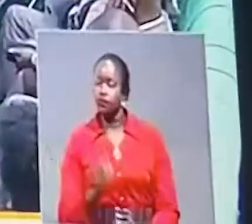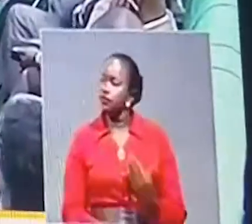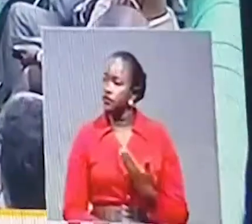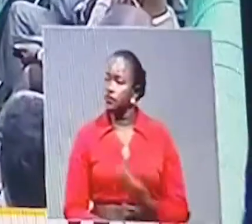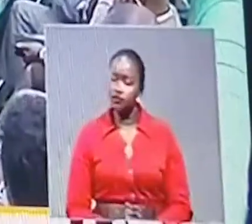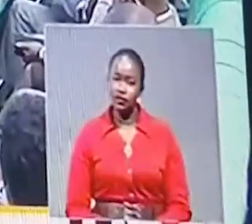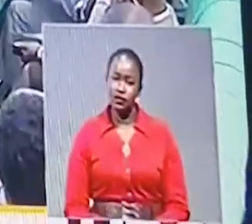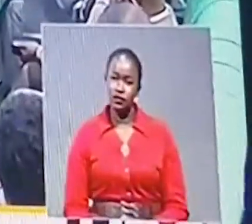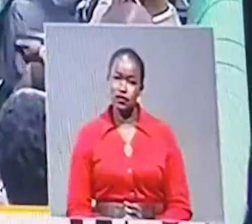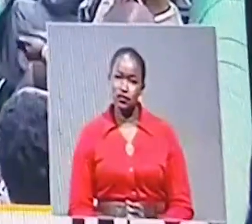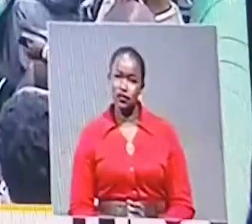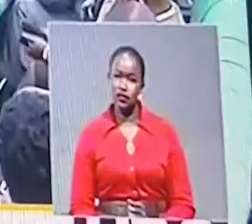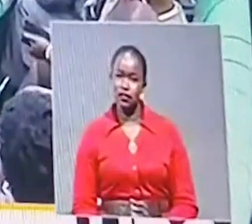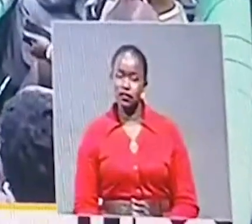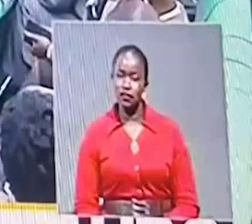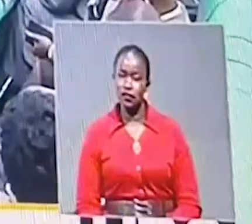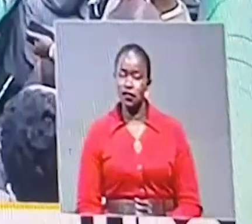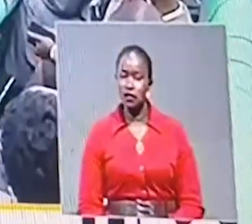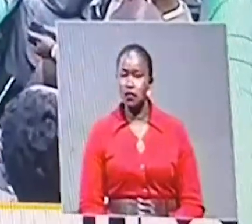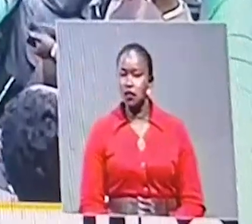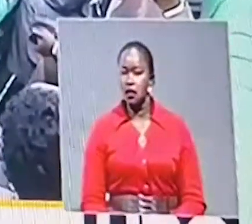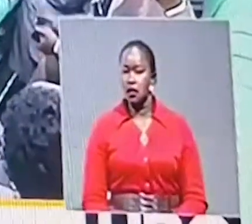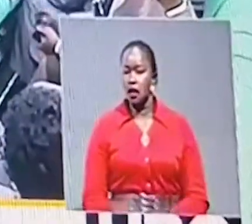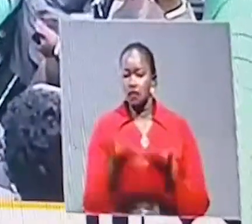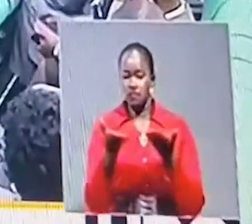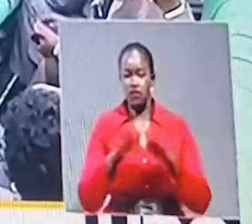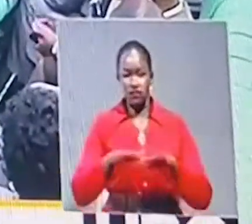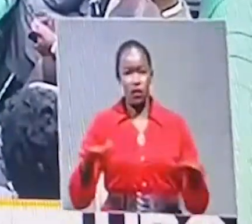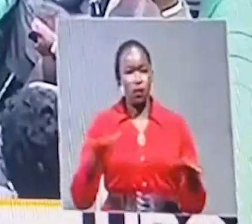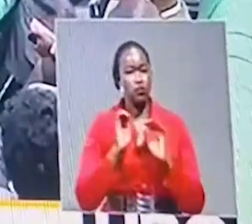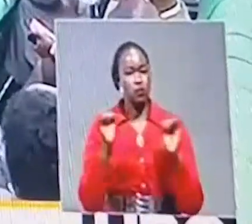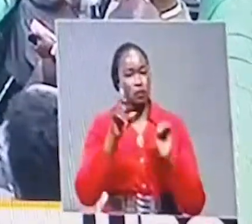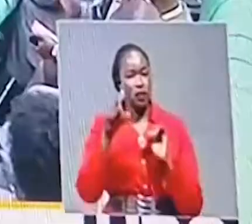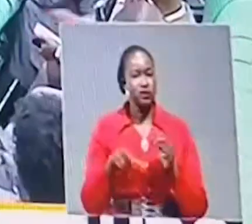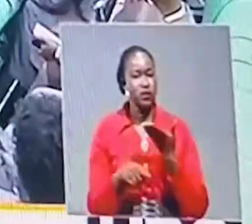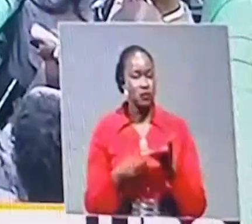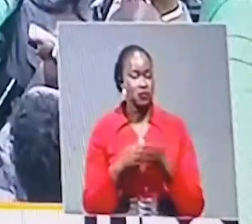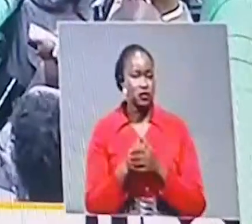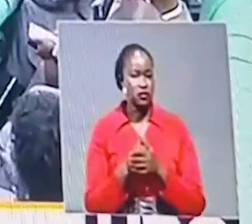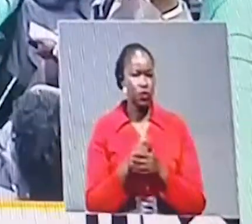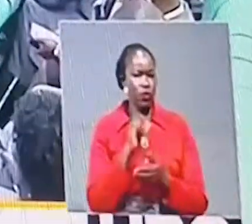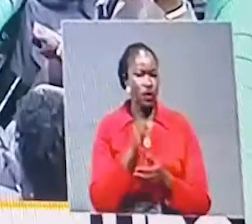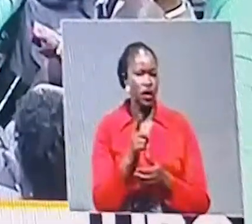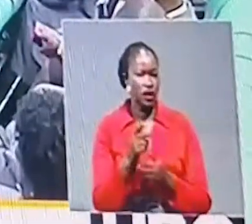Oh, there is no one on the floor. Order?